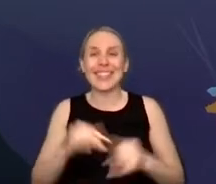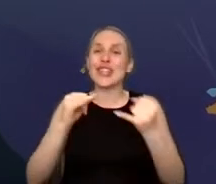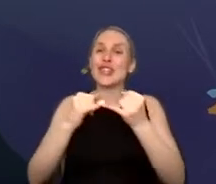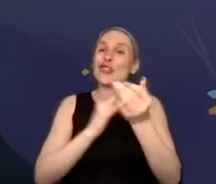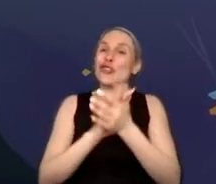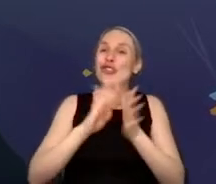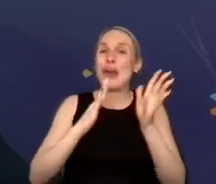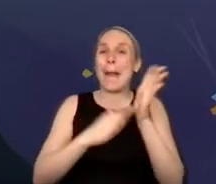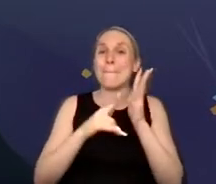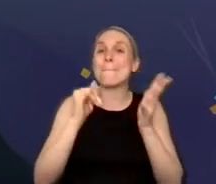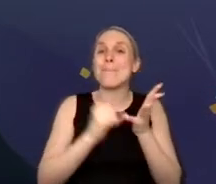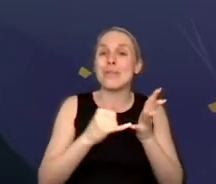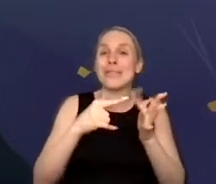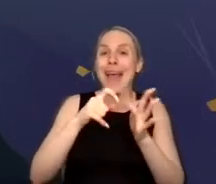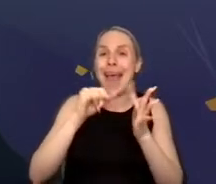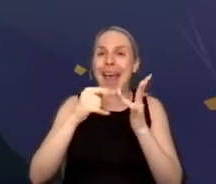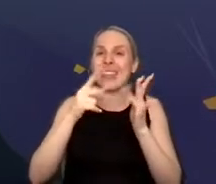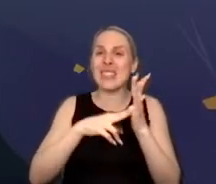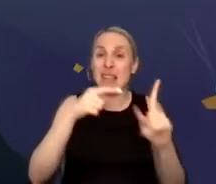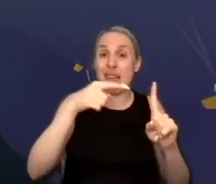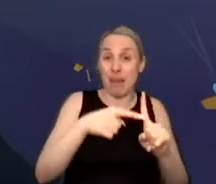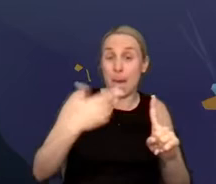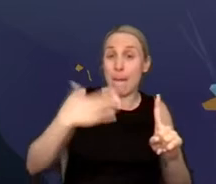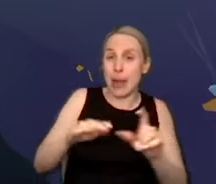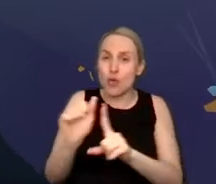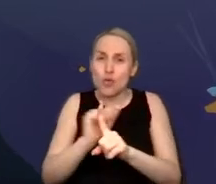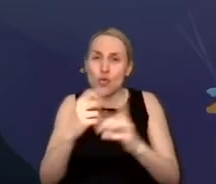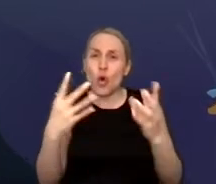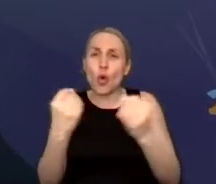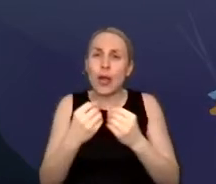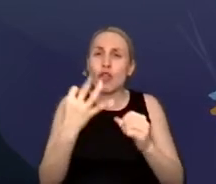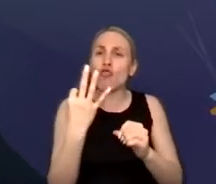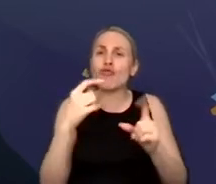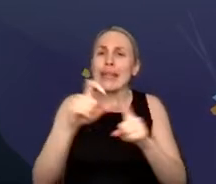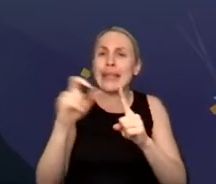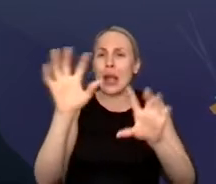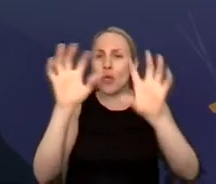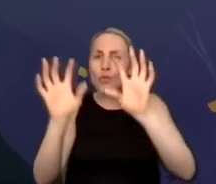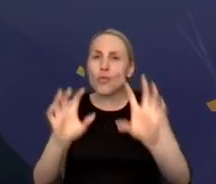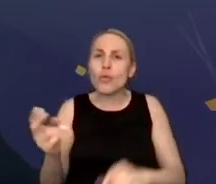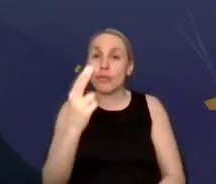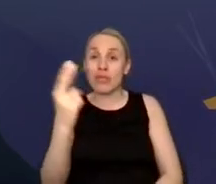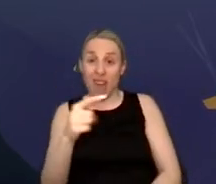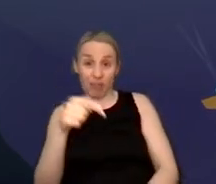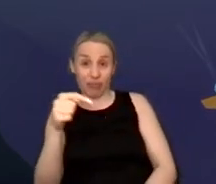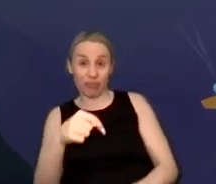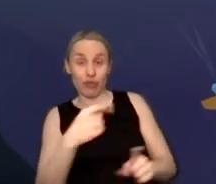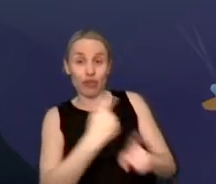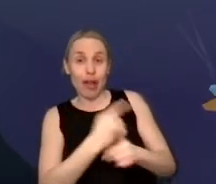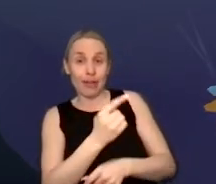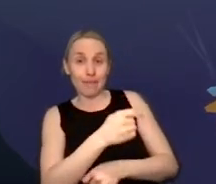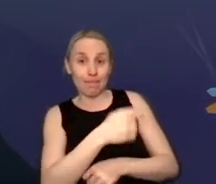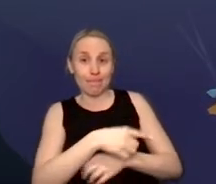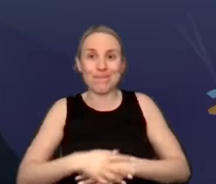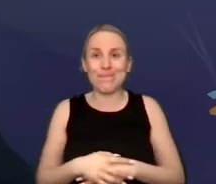who we worked with on 3D design. Mm-hmm. S in the chat for Seamus. S in the chat. Yes, S in the chat for